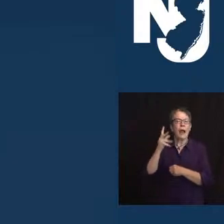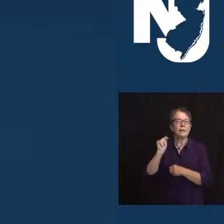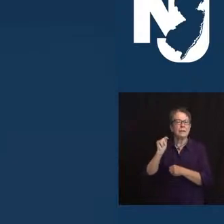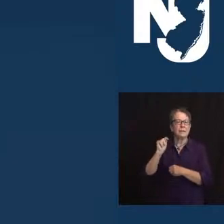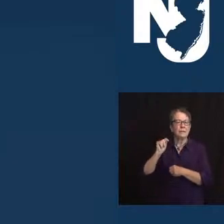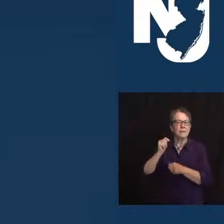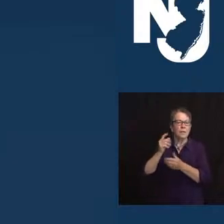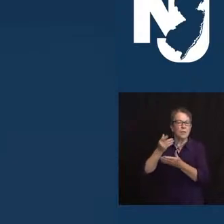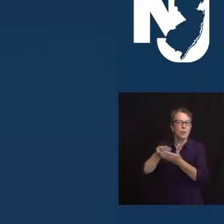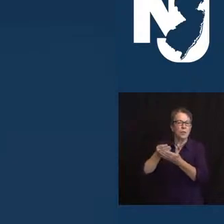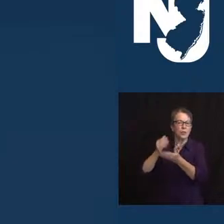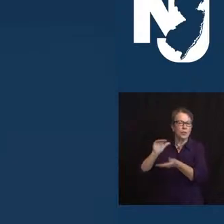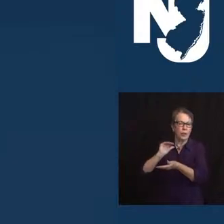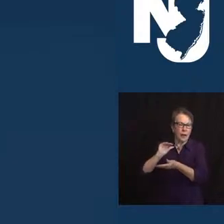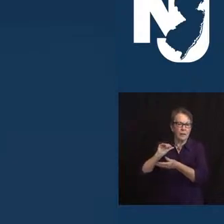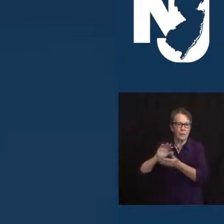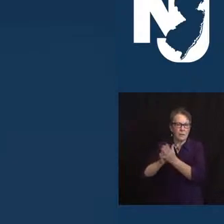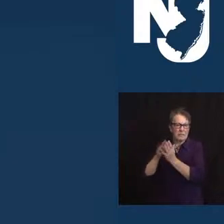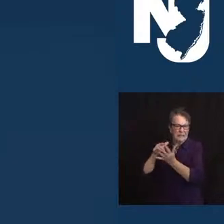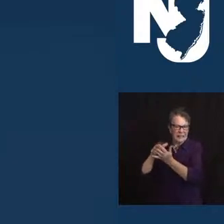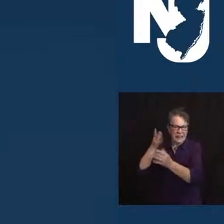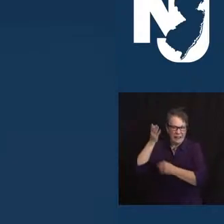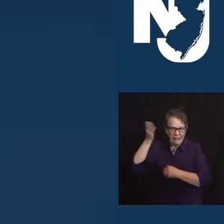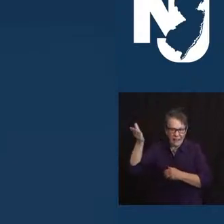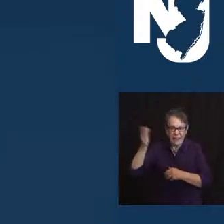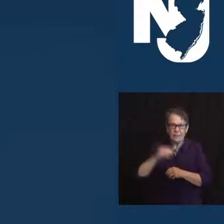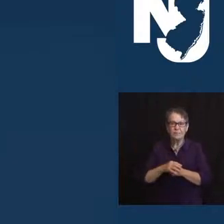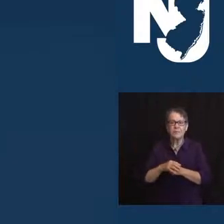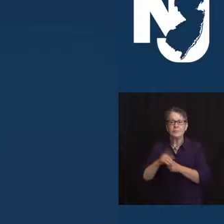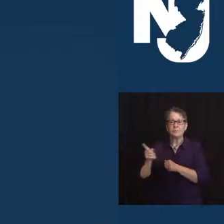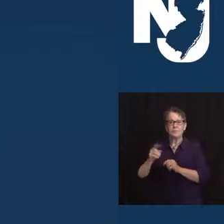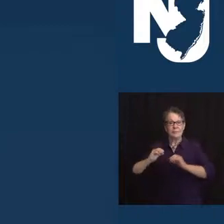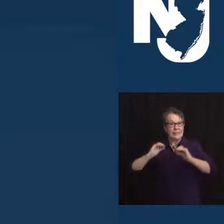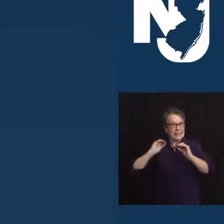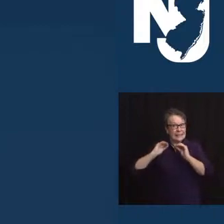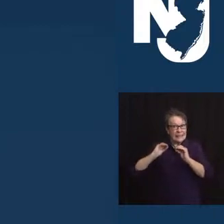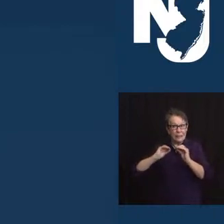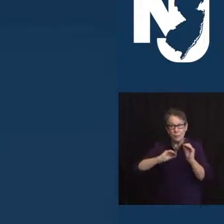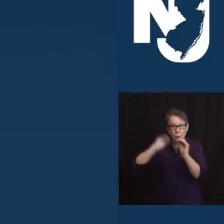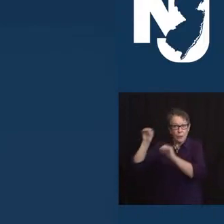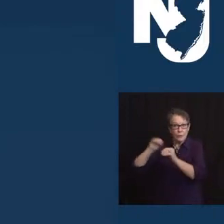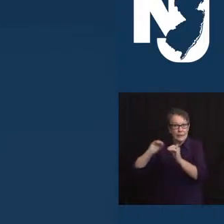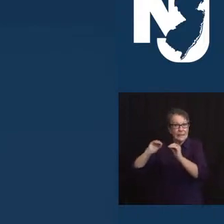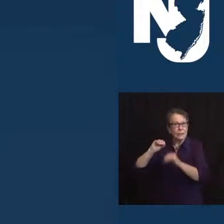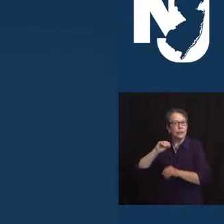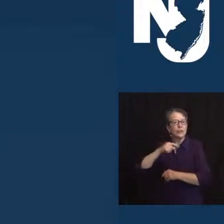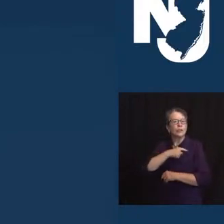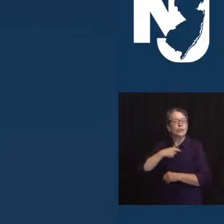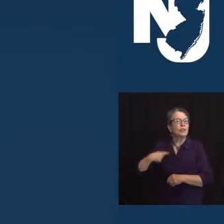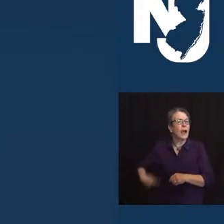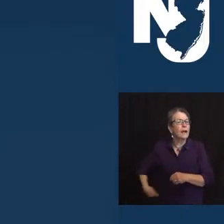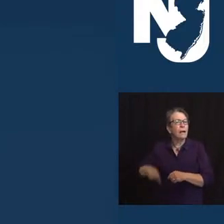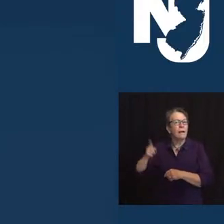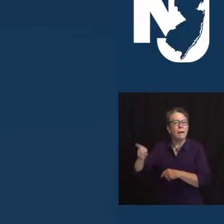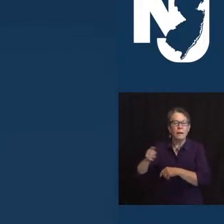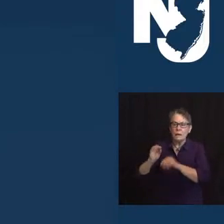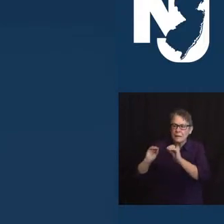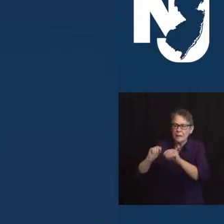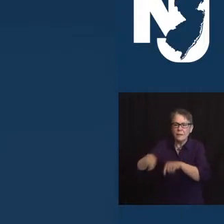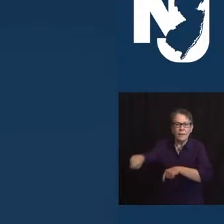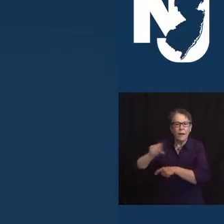would turn out, would correspond, literally while she was there, with the Tiananmen Square uprising, and her students